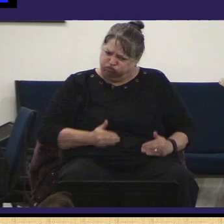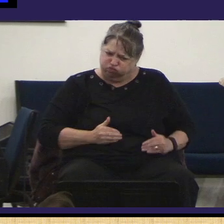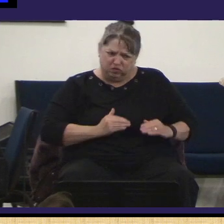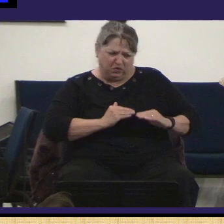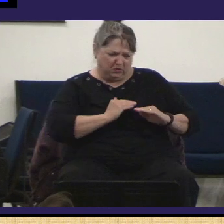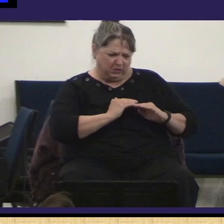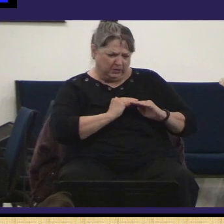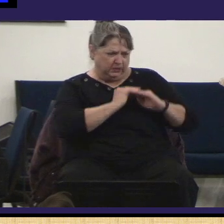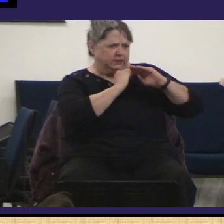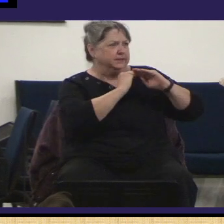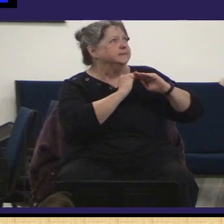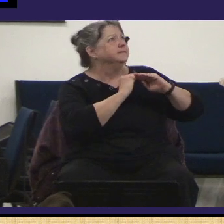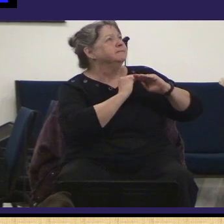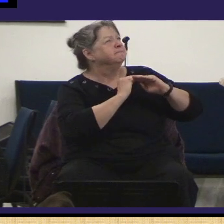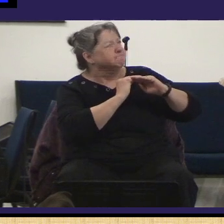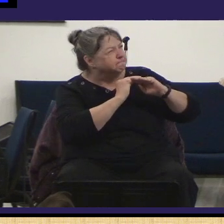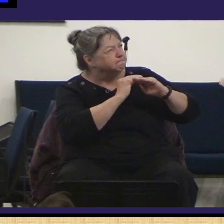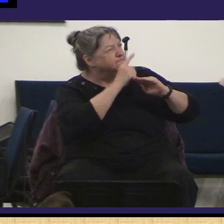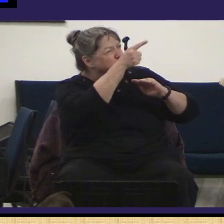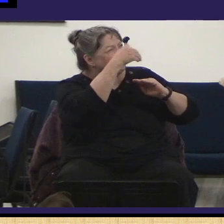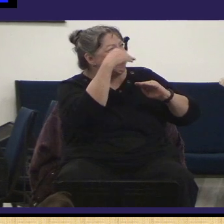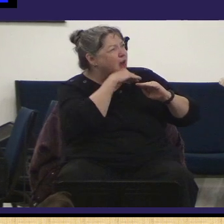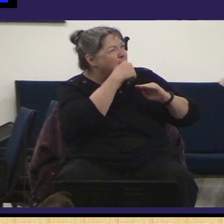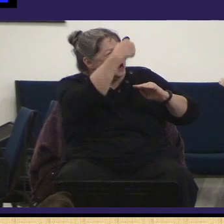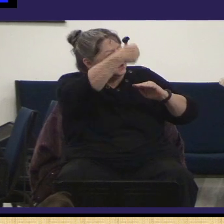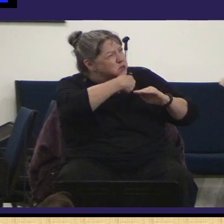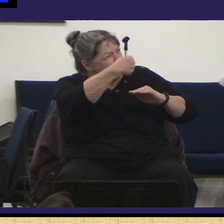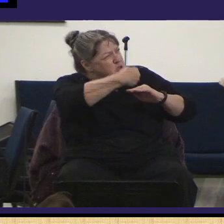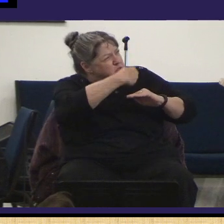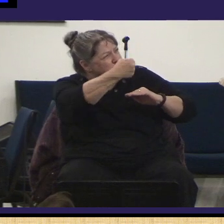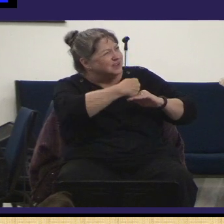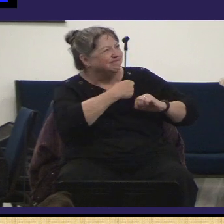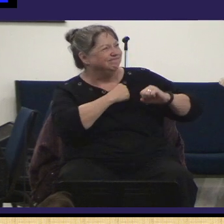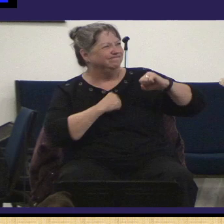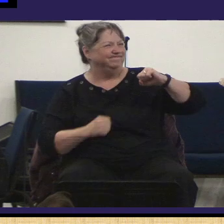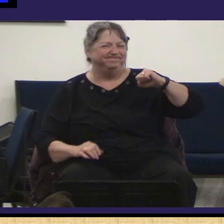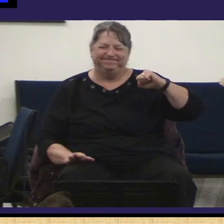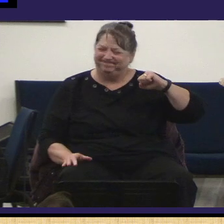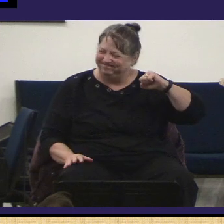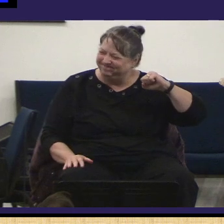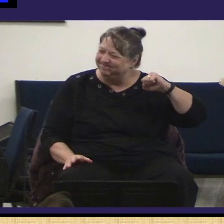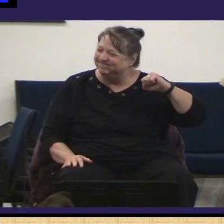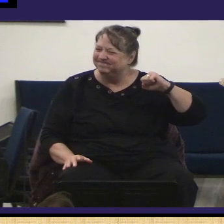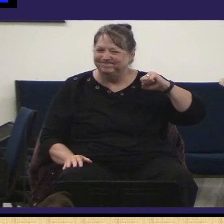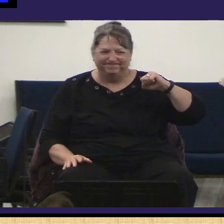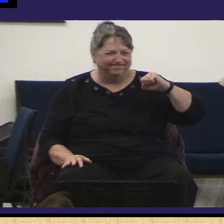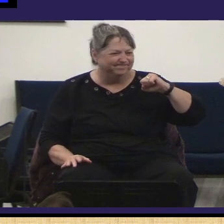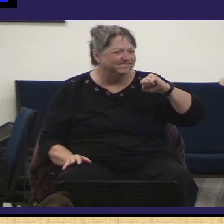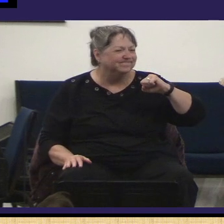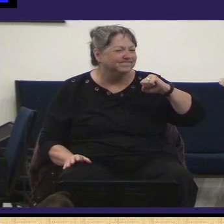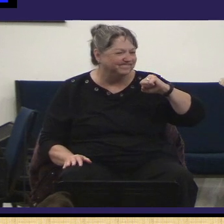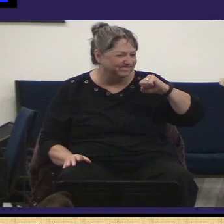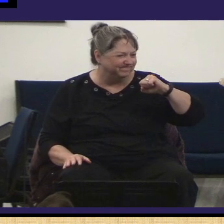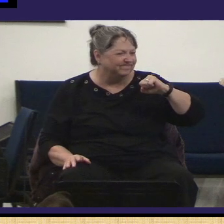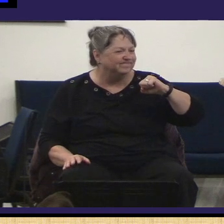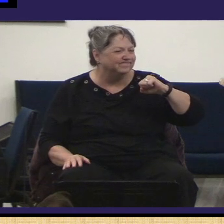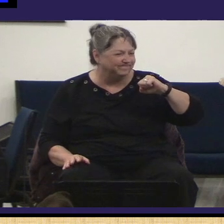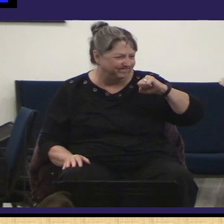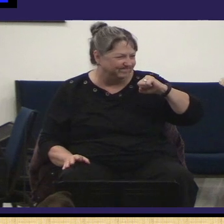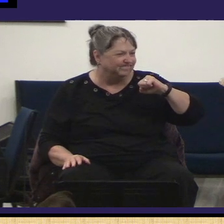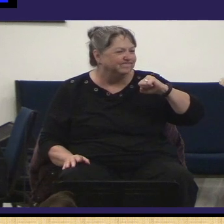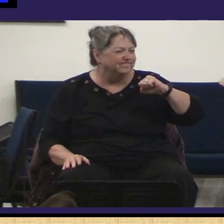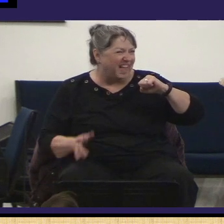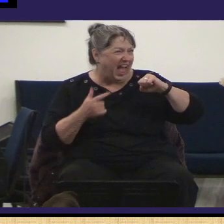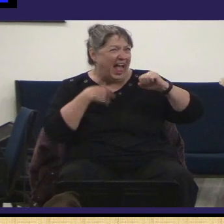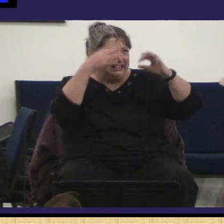And so we have the ability, God-given ability, to make choices that are toward righteousness. We